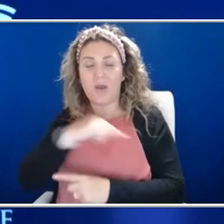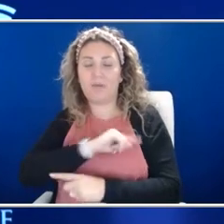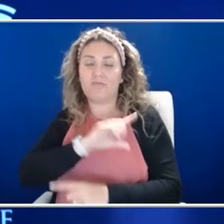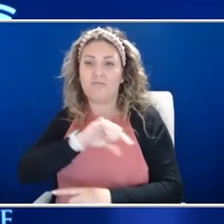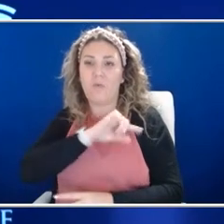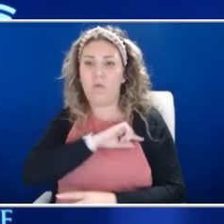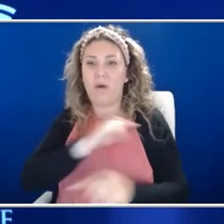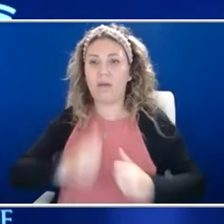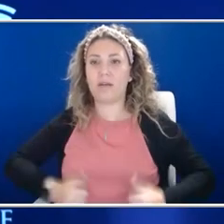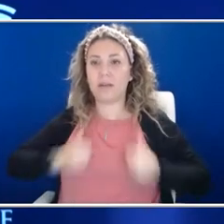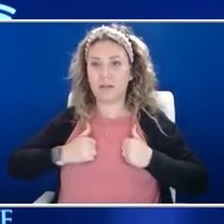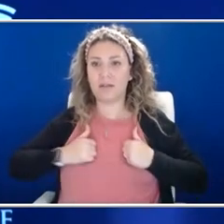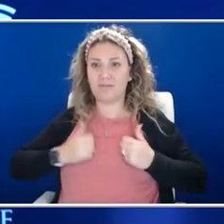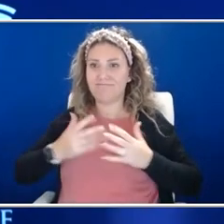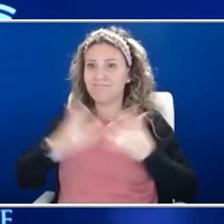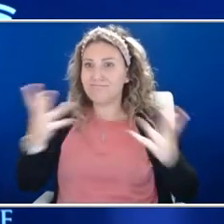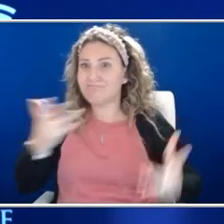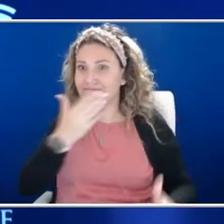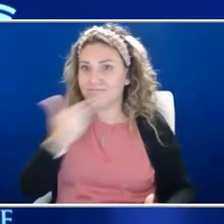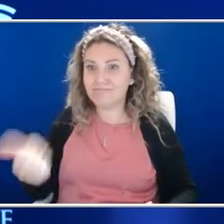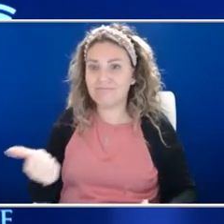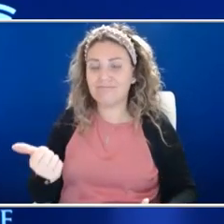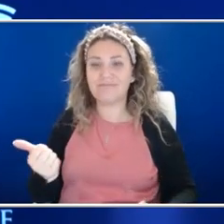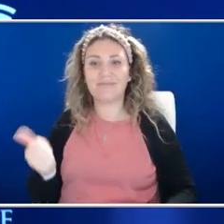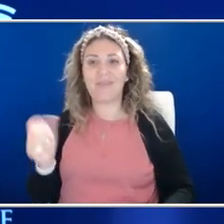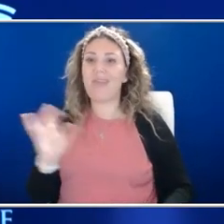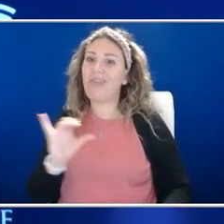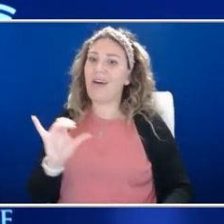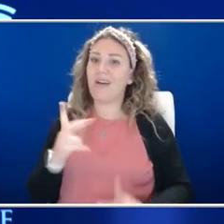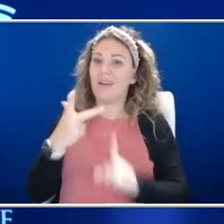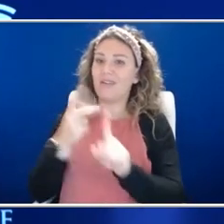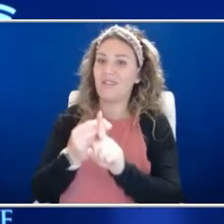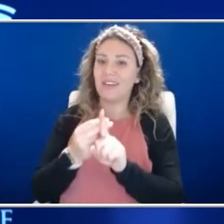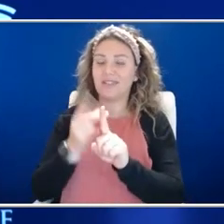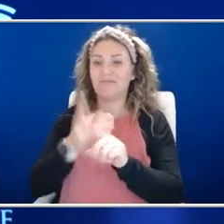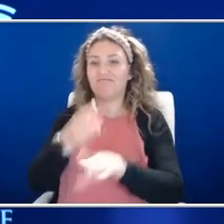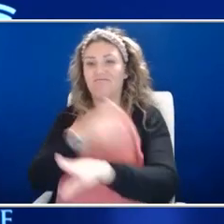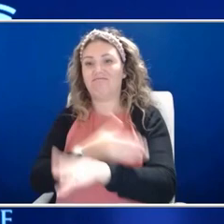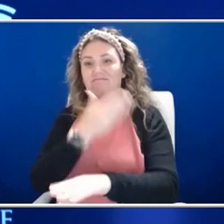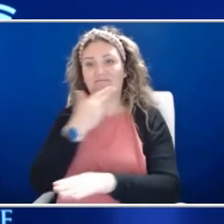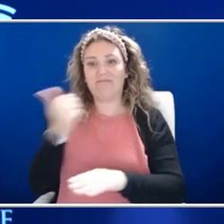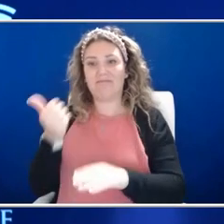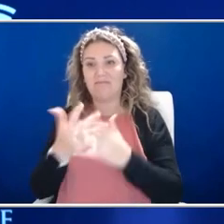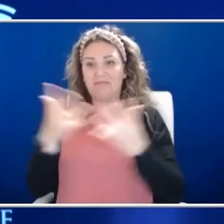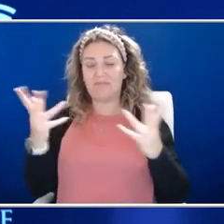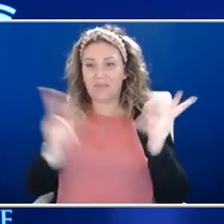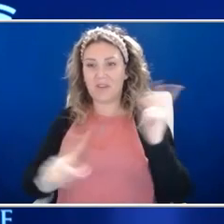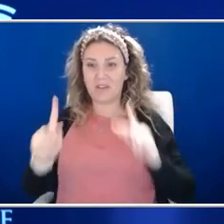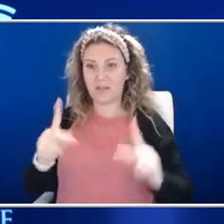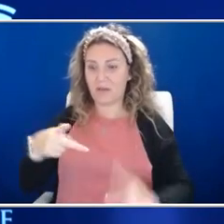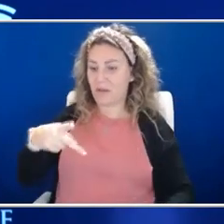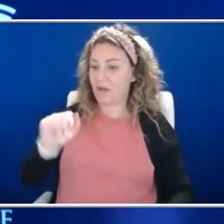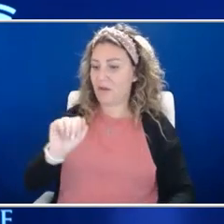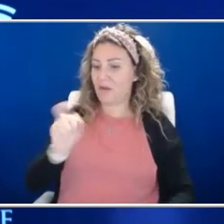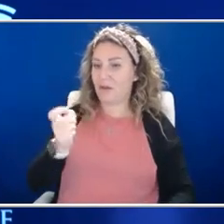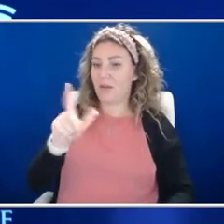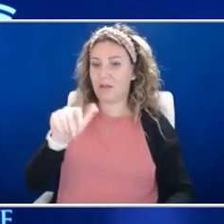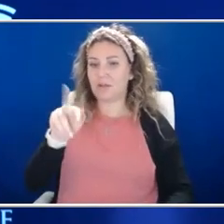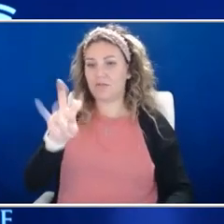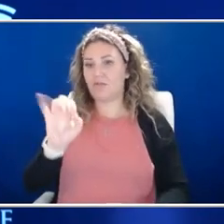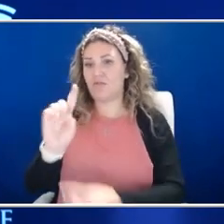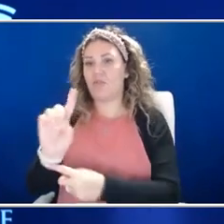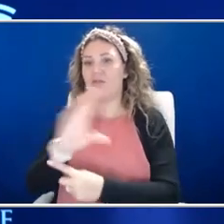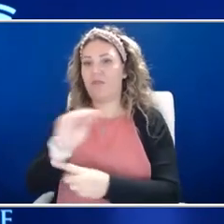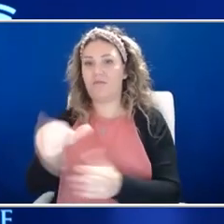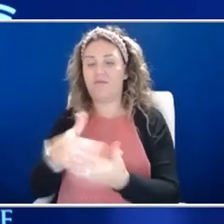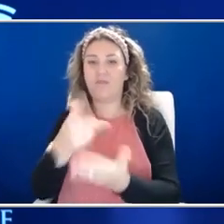much better, just as vaccination has made the quality of life so much better for so many folks, as have Paxlovid, as have all the treatments, as do the rules of